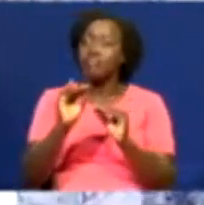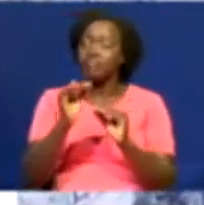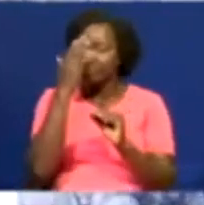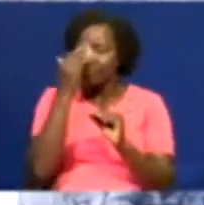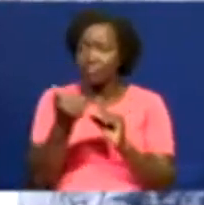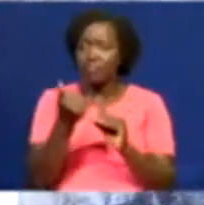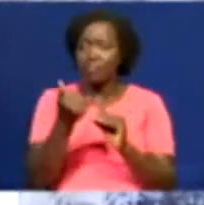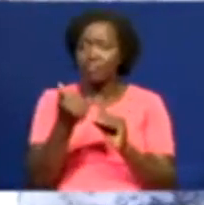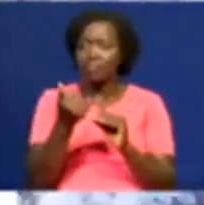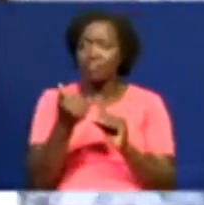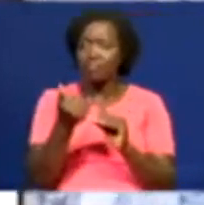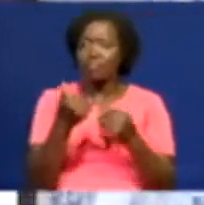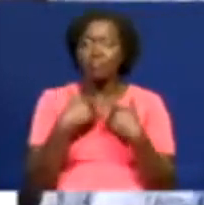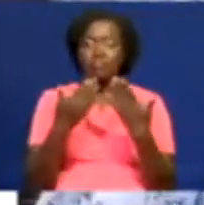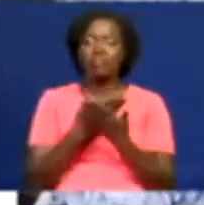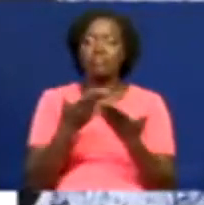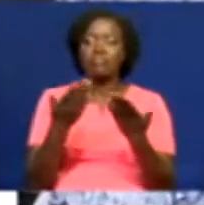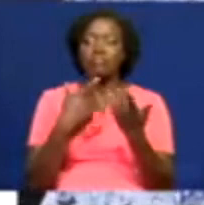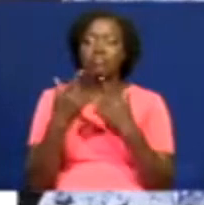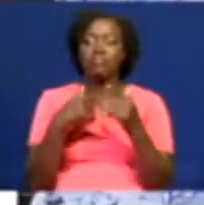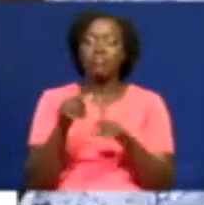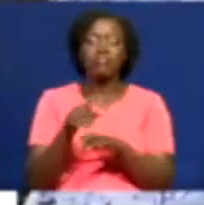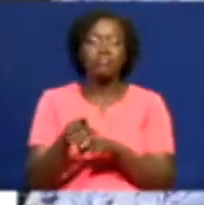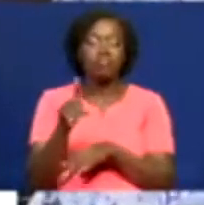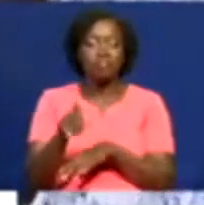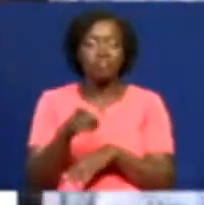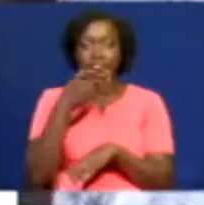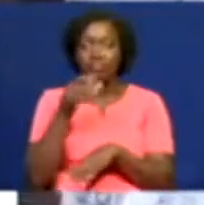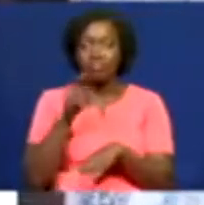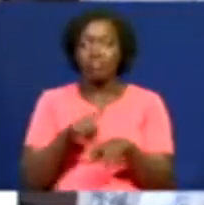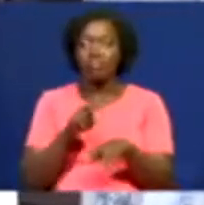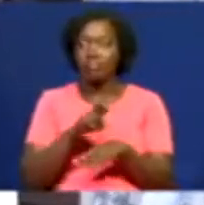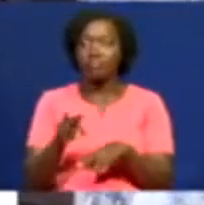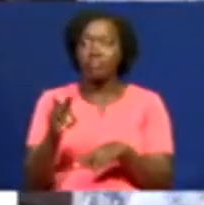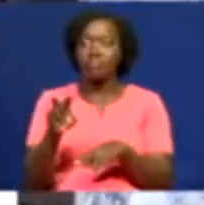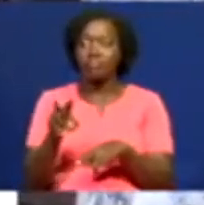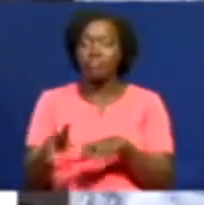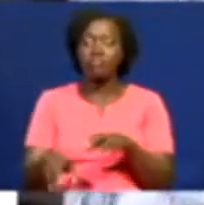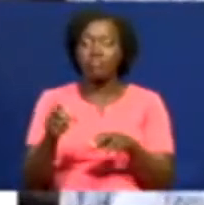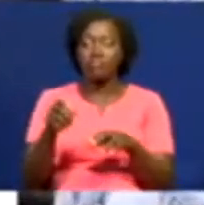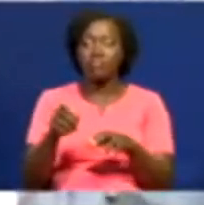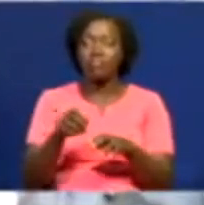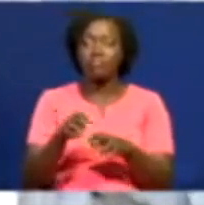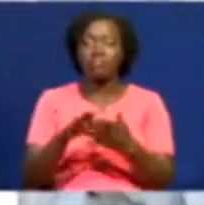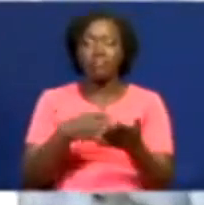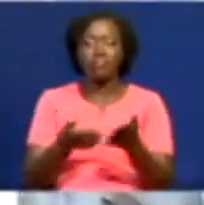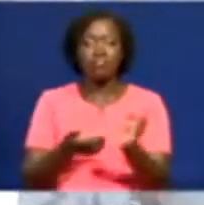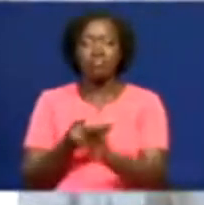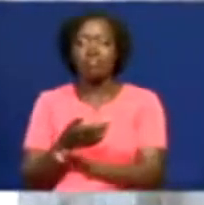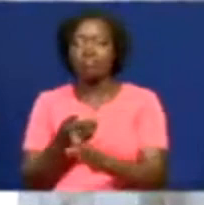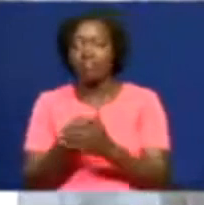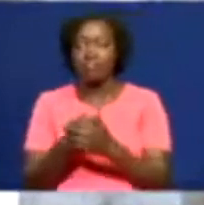have honor wardens here. That is why we are talking with the fishermen, so that when the sea turtles are caught in the nets, they can be able to release them back. Mwanasayansi